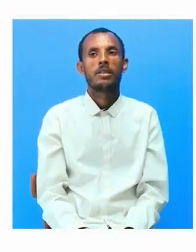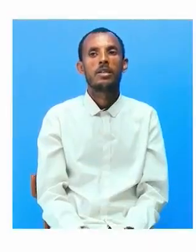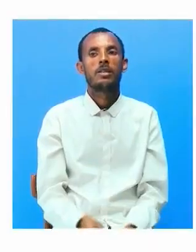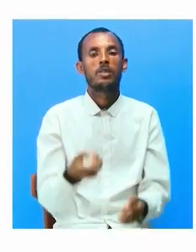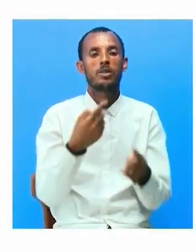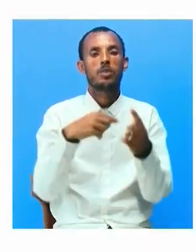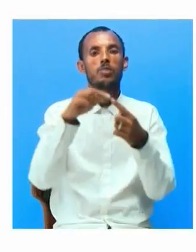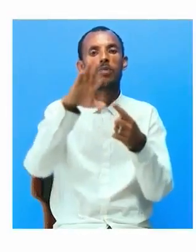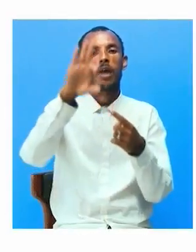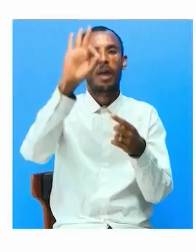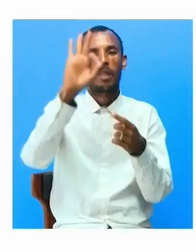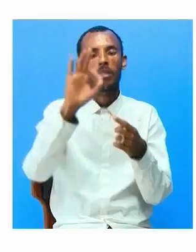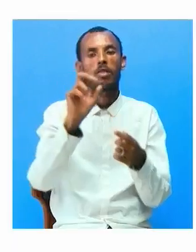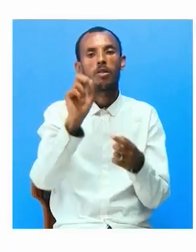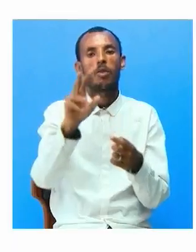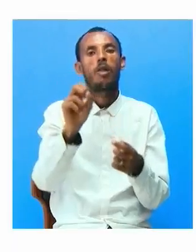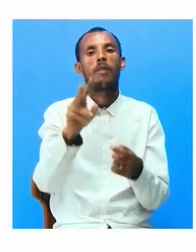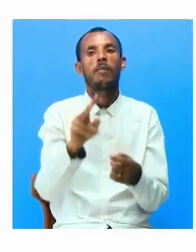to get 12,